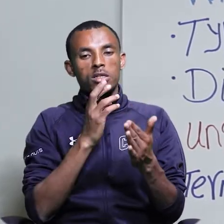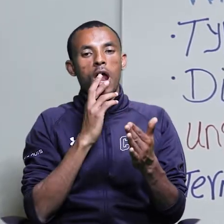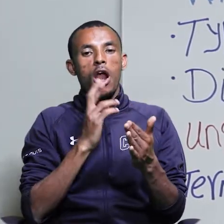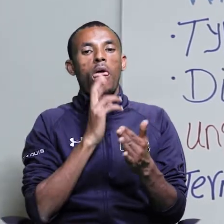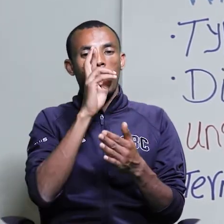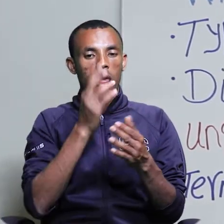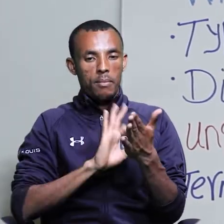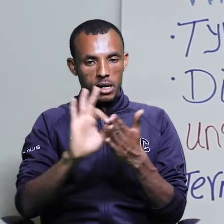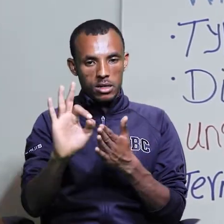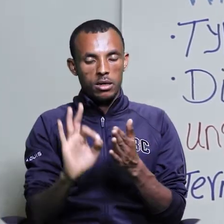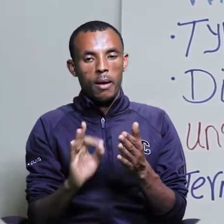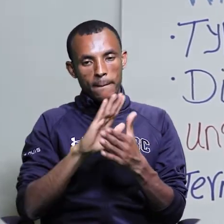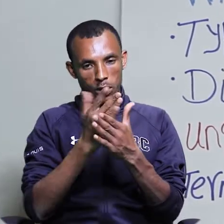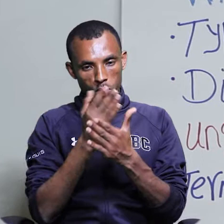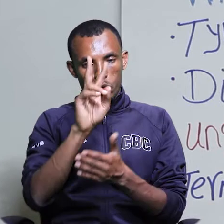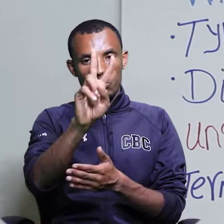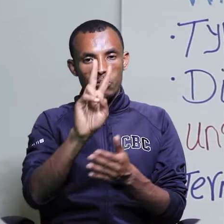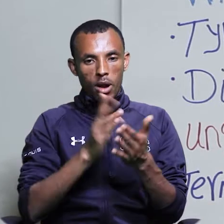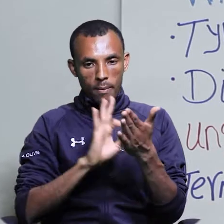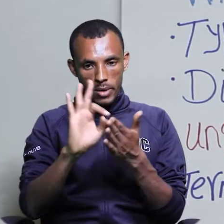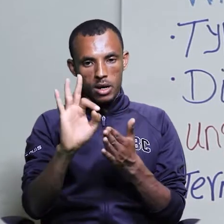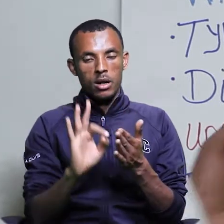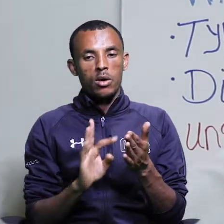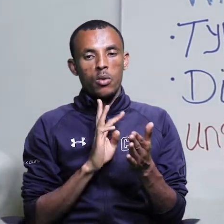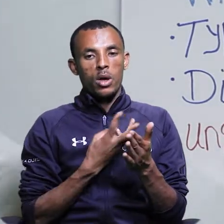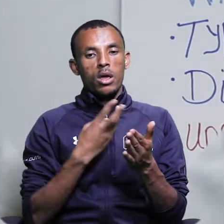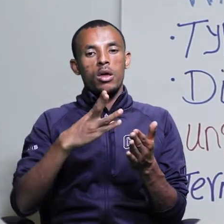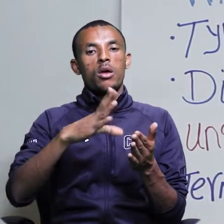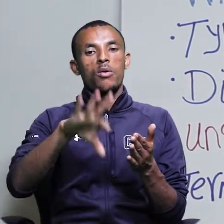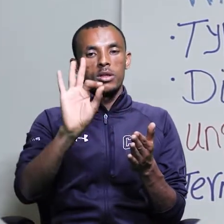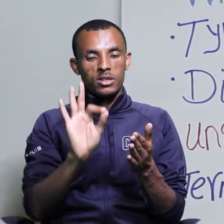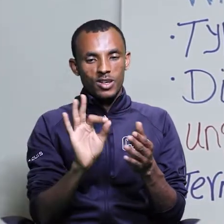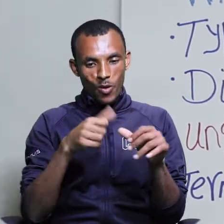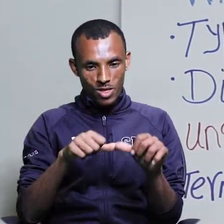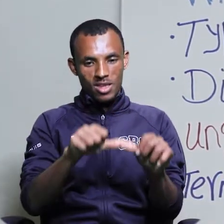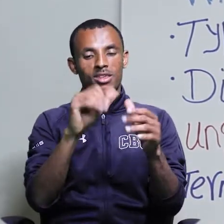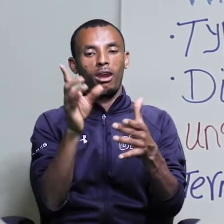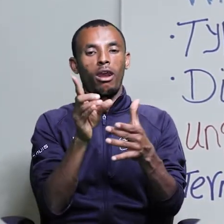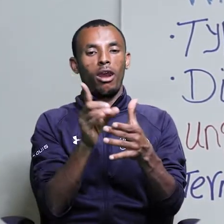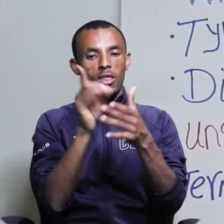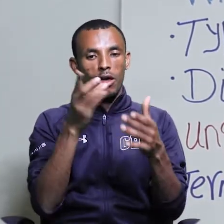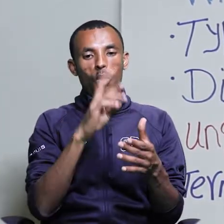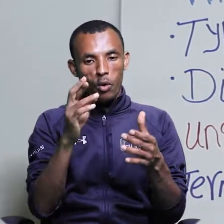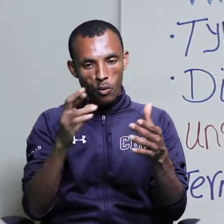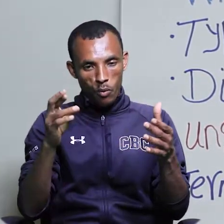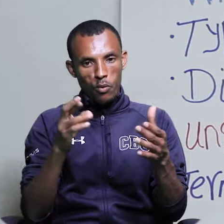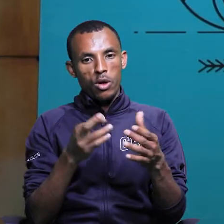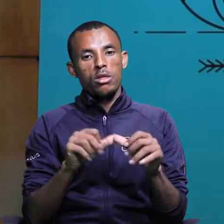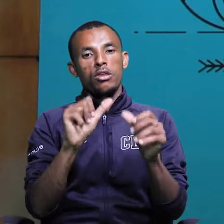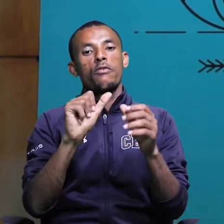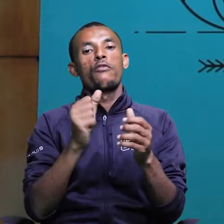numbers, between two numbers what you have got, we call it that continuous data or continuous variable.